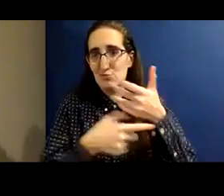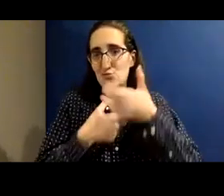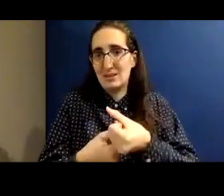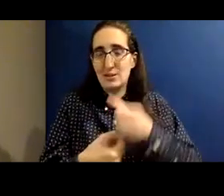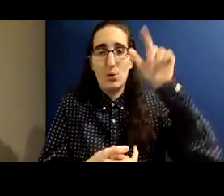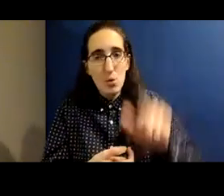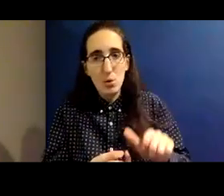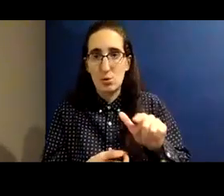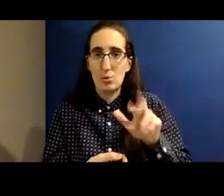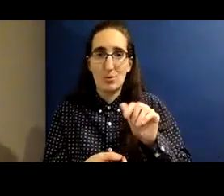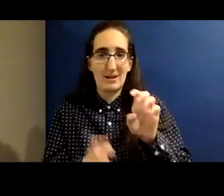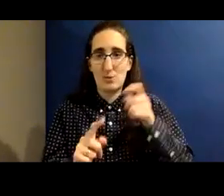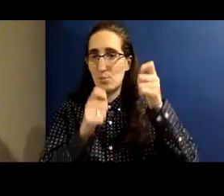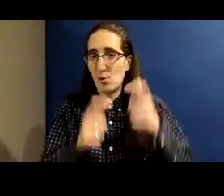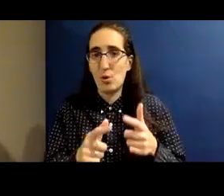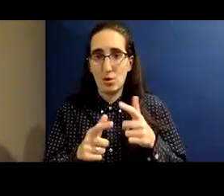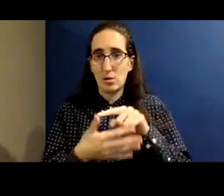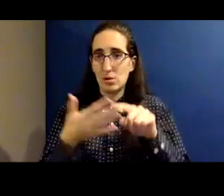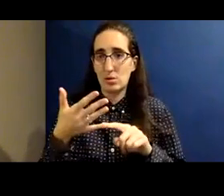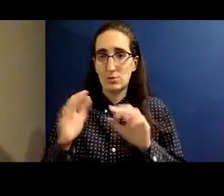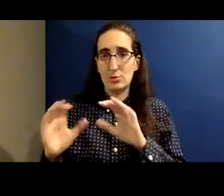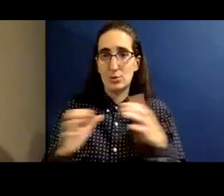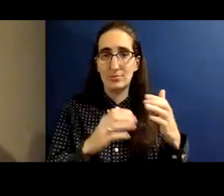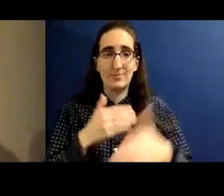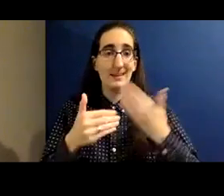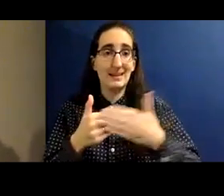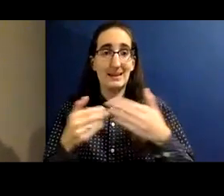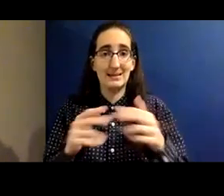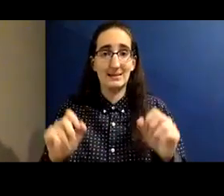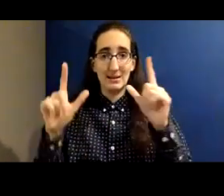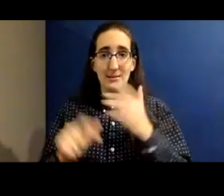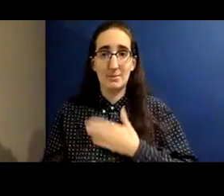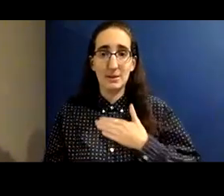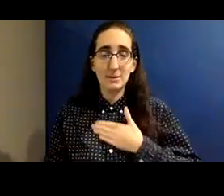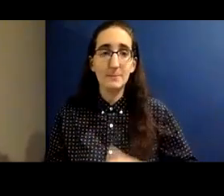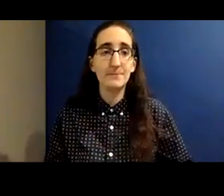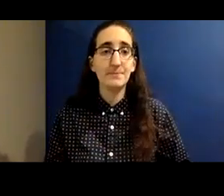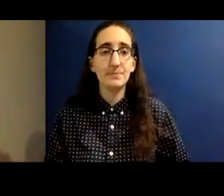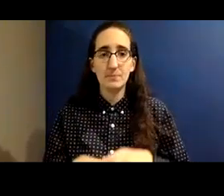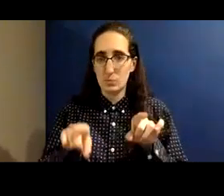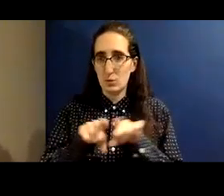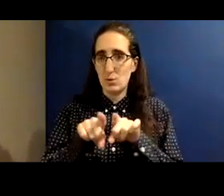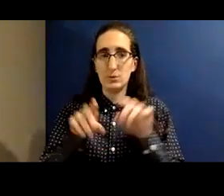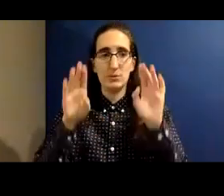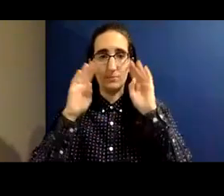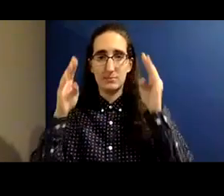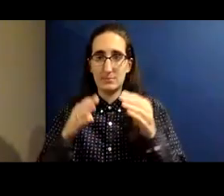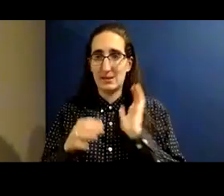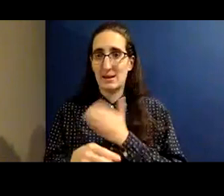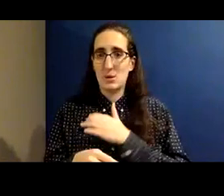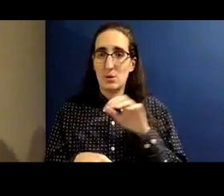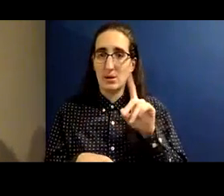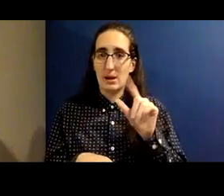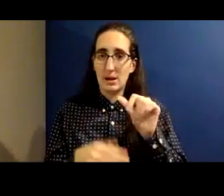Next slide, please. We can also look at our data